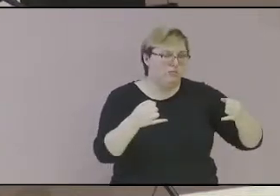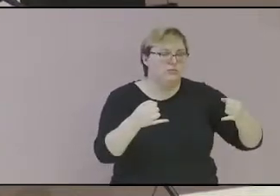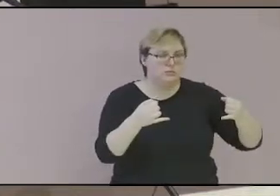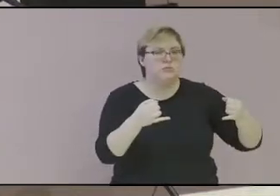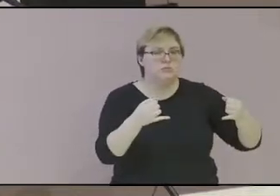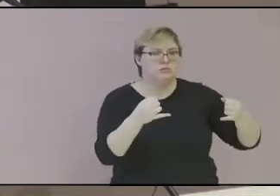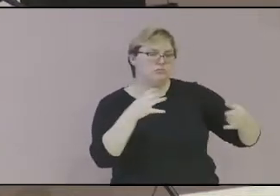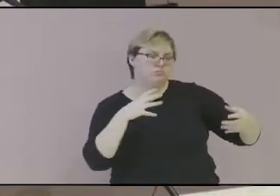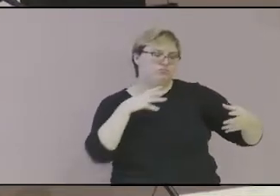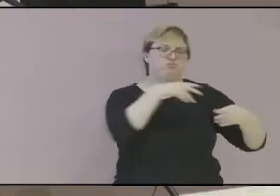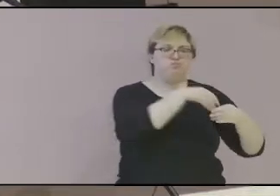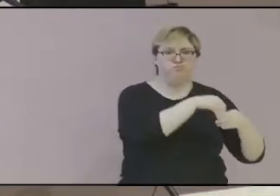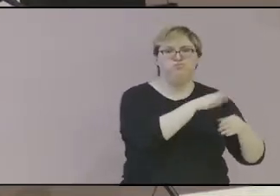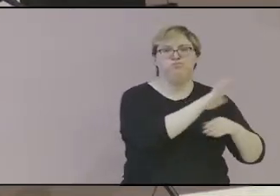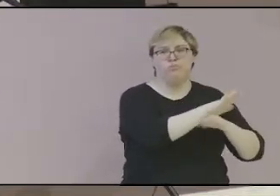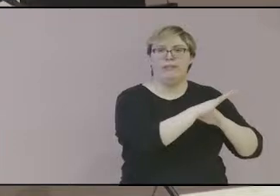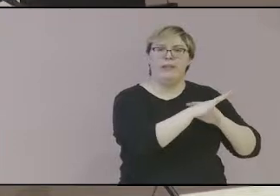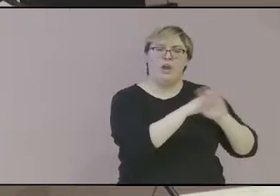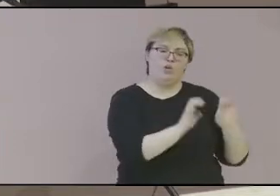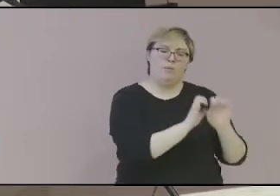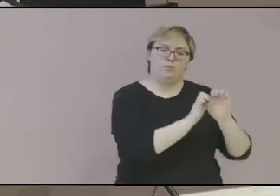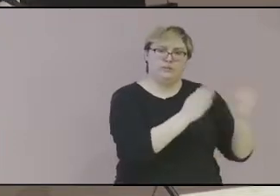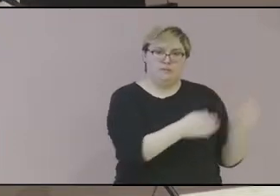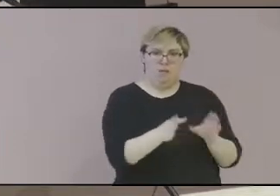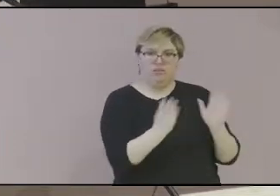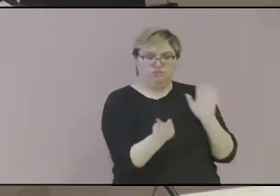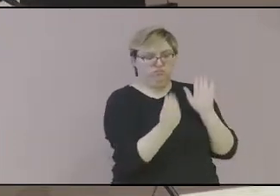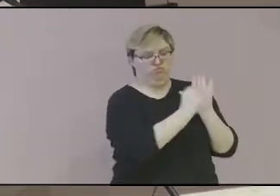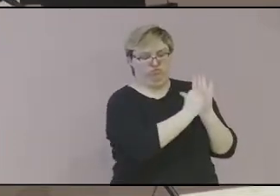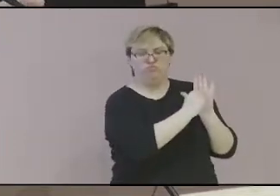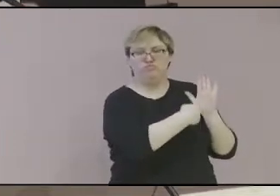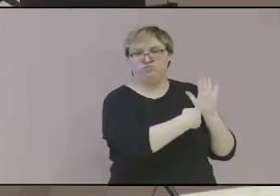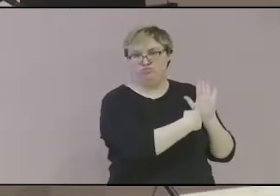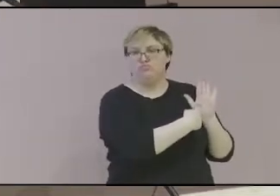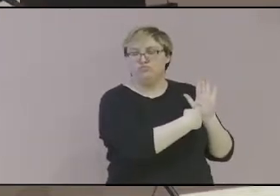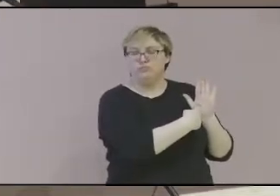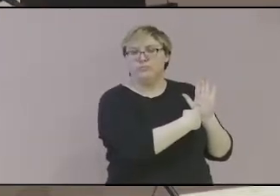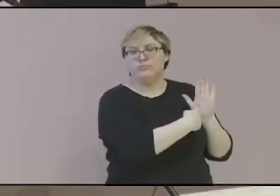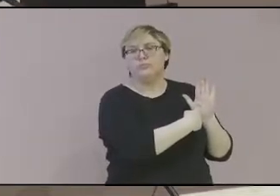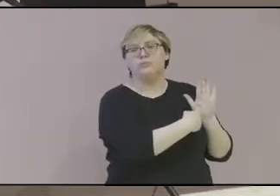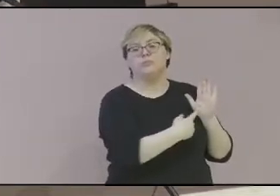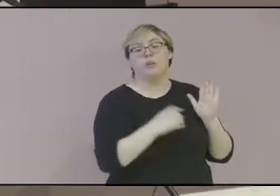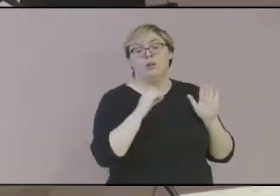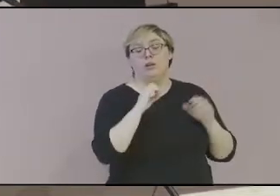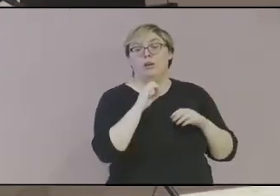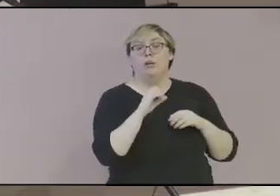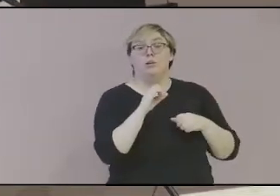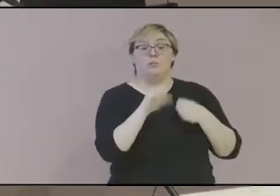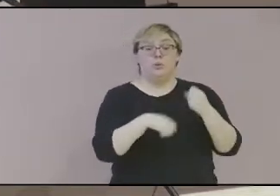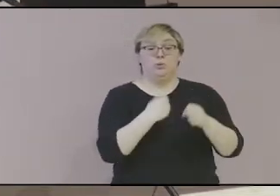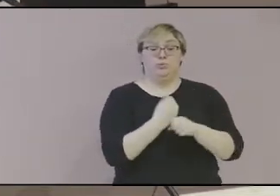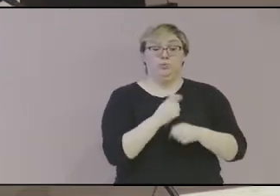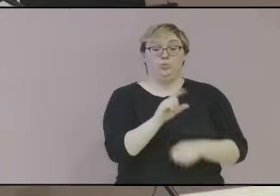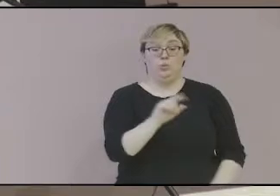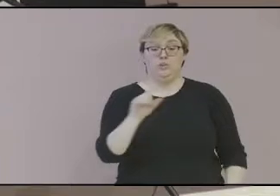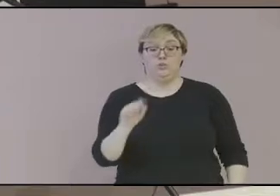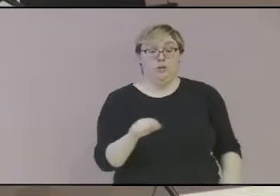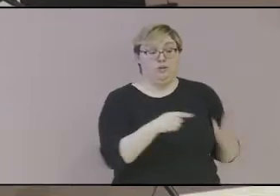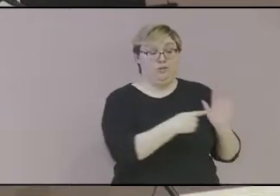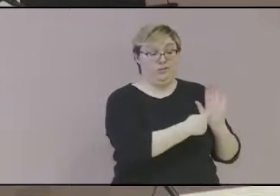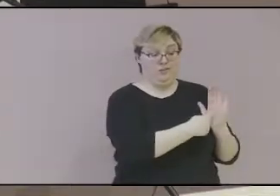into their statewide emergency plans. All of a sudden in 2020, states that didn't have those began drafting